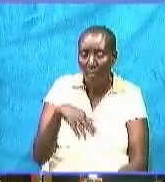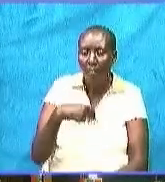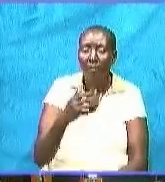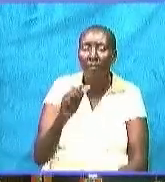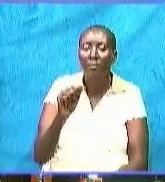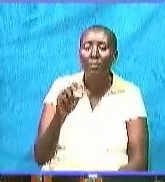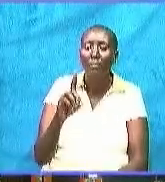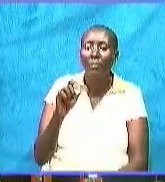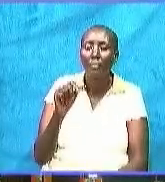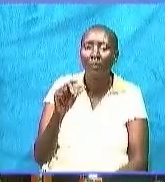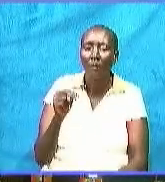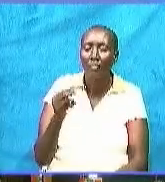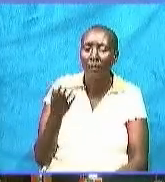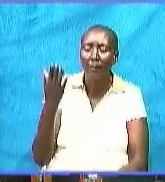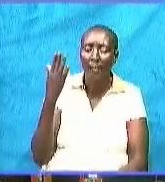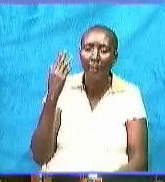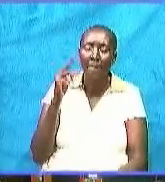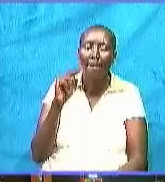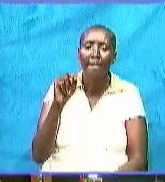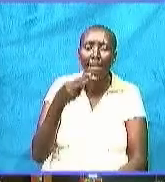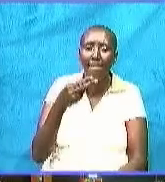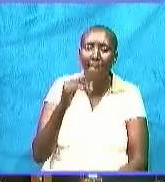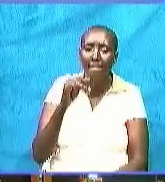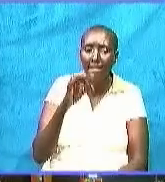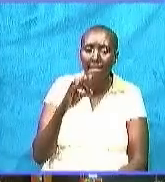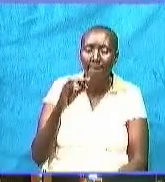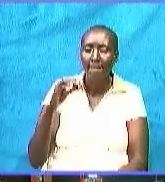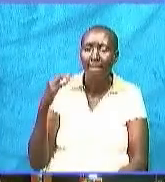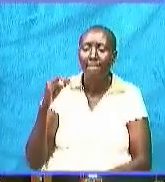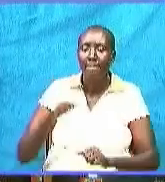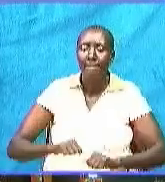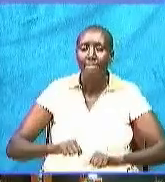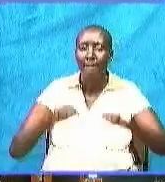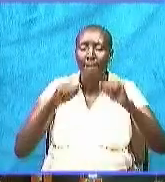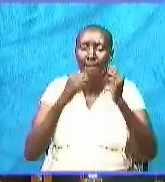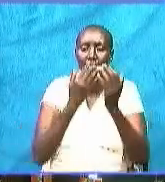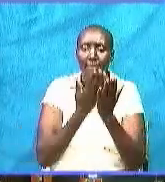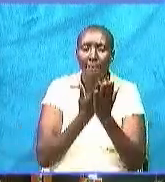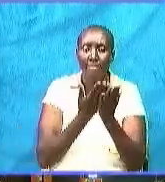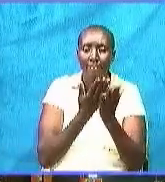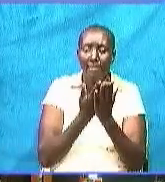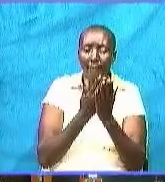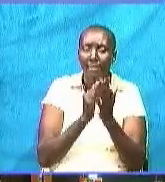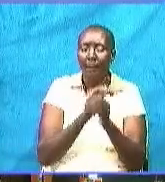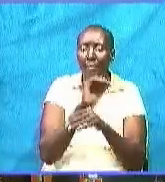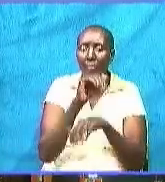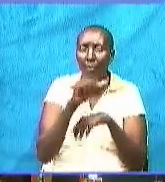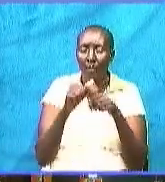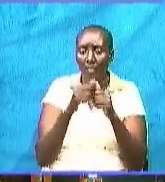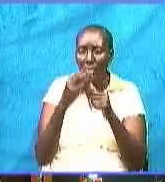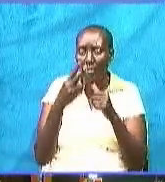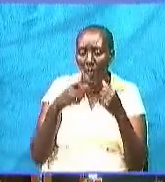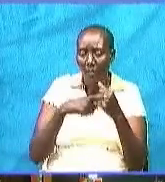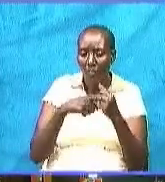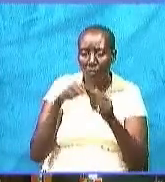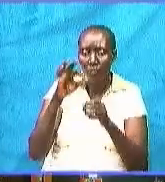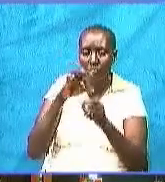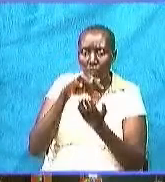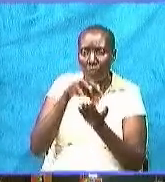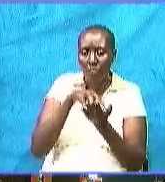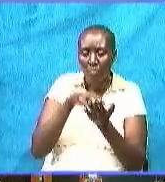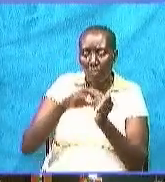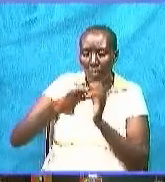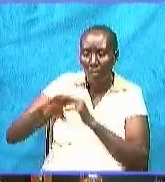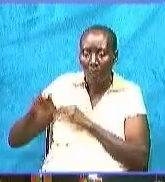who is a former National Hospital Insurance Fund CEO, filed a petition questioning registers from 26 polling stations in the county,